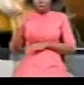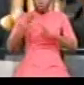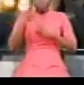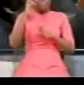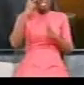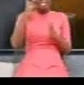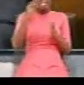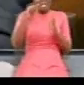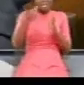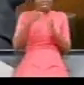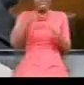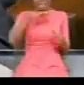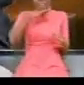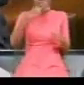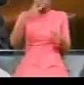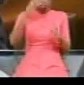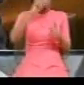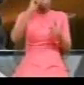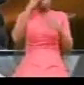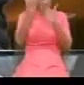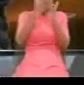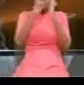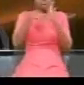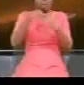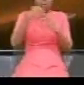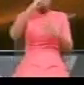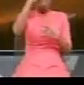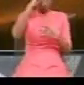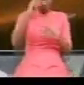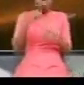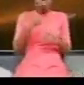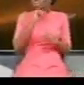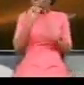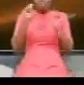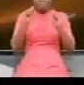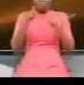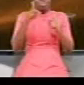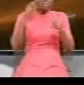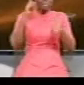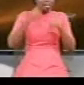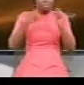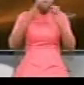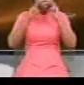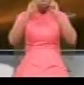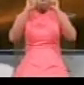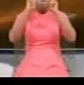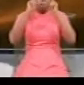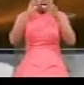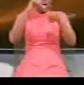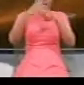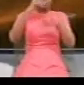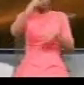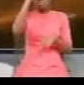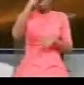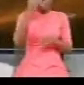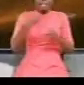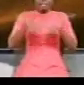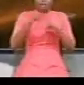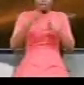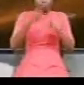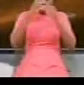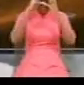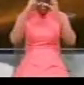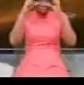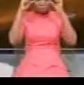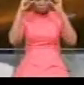spot of darkness in the sun? It's not even possible to look at it directly. Even if you wear sunshade